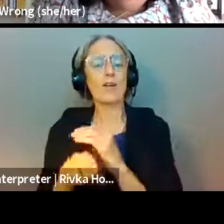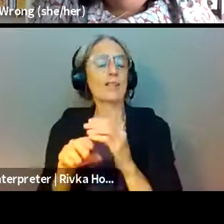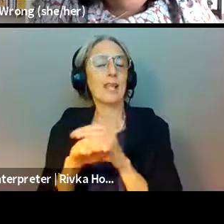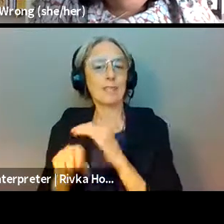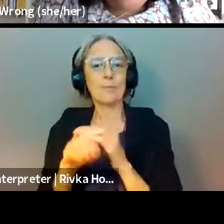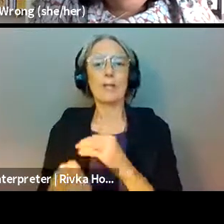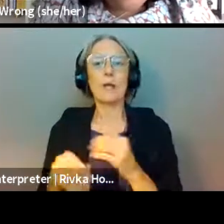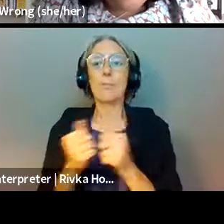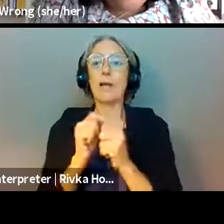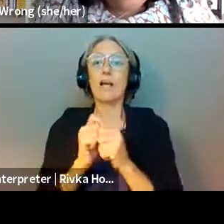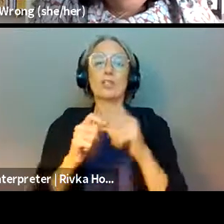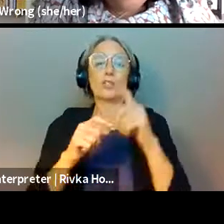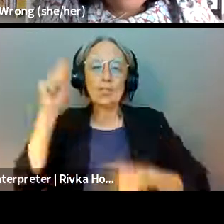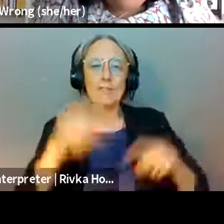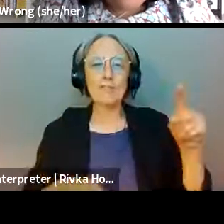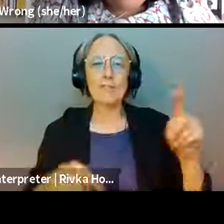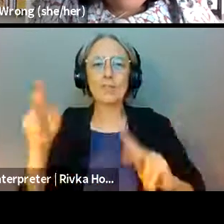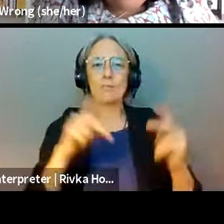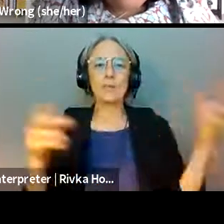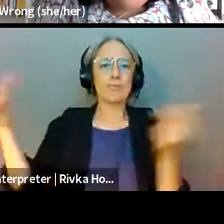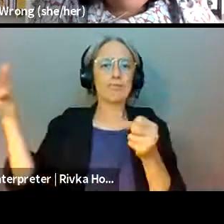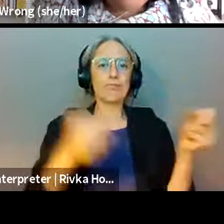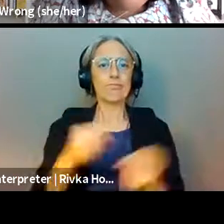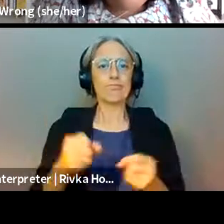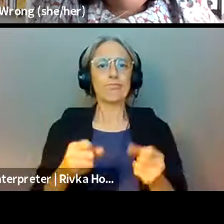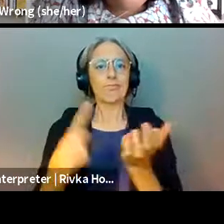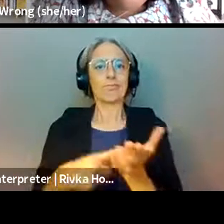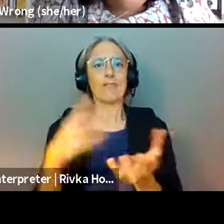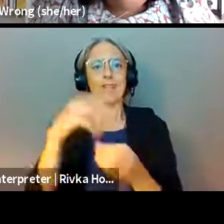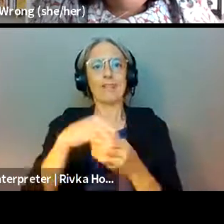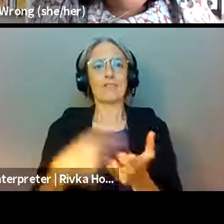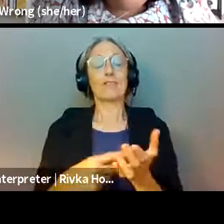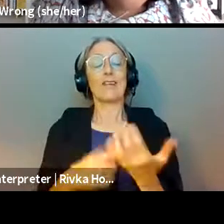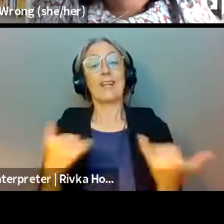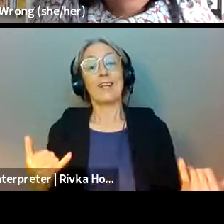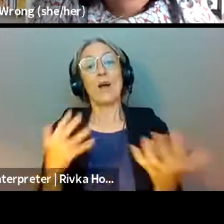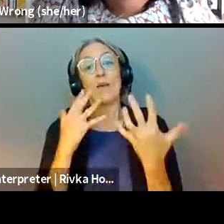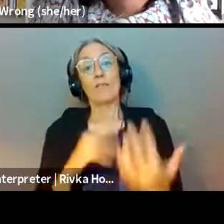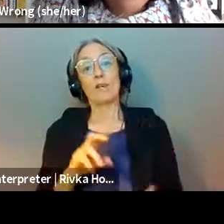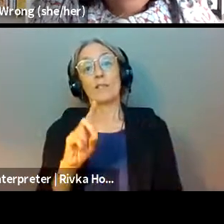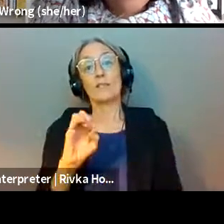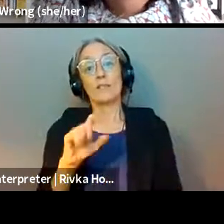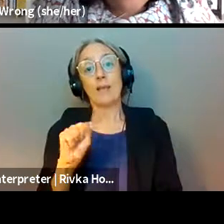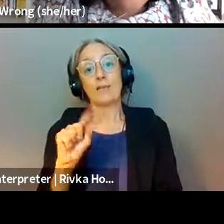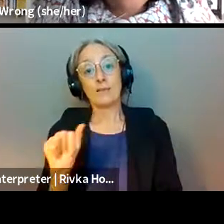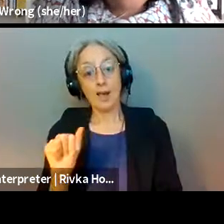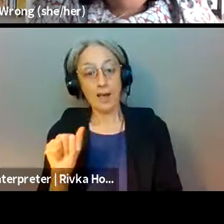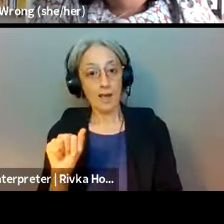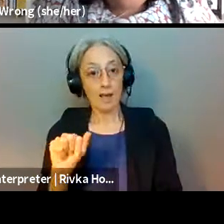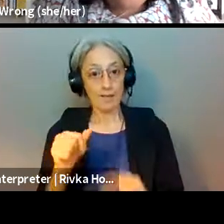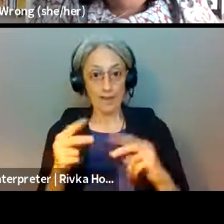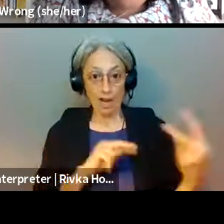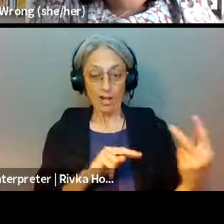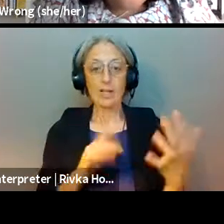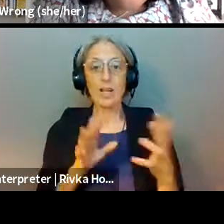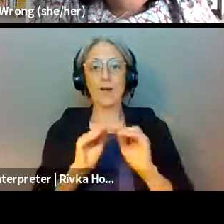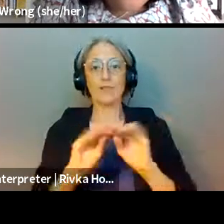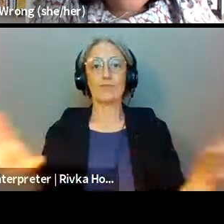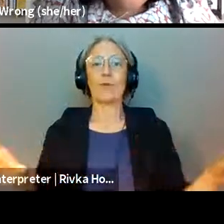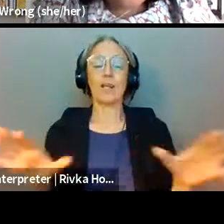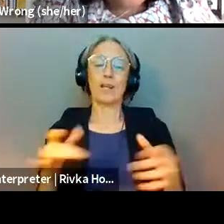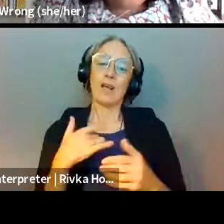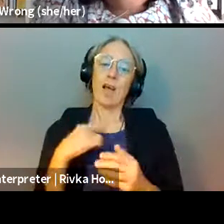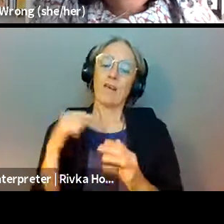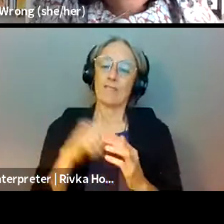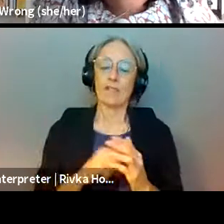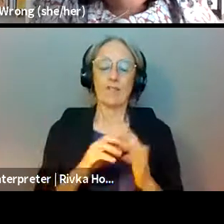included at the table. So unfortunately, with the Delta variant spreading, I'm deeply worried that we're going to go back to square one, but we've